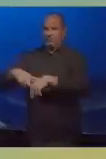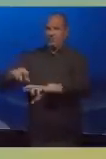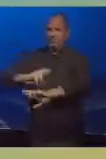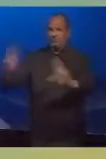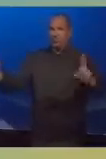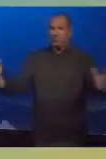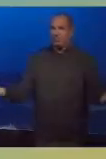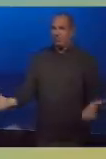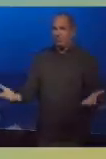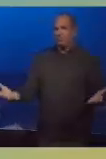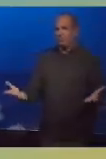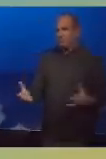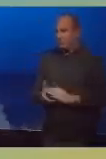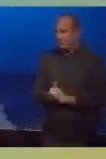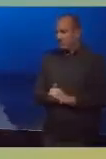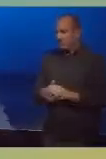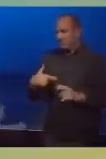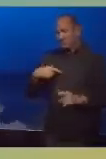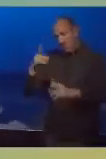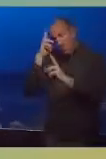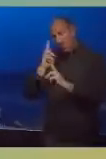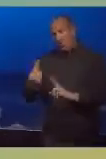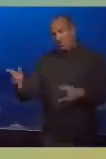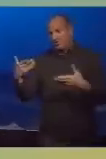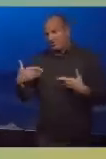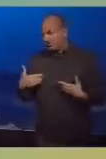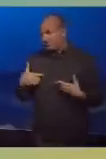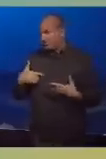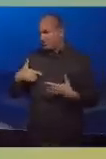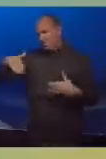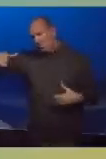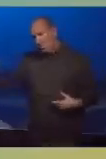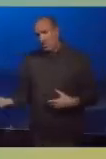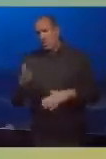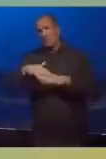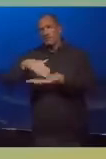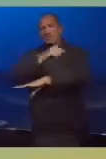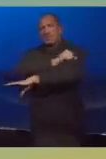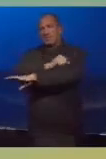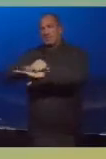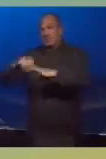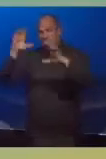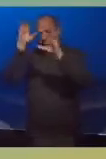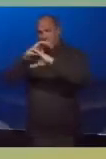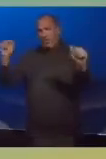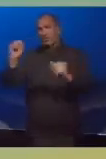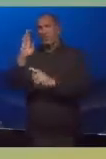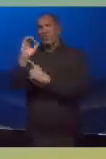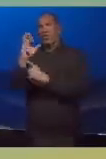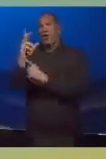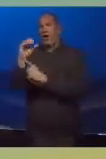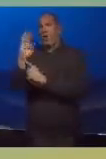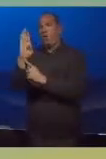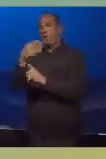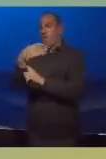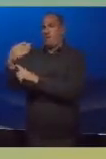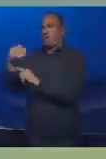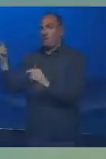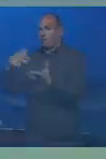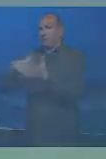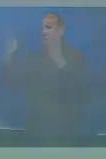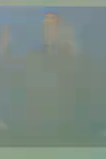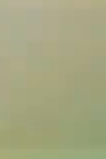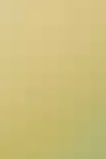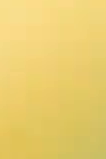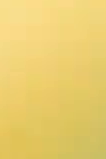come. I'm honored to welcome on stage President Barack Obama.